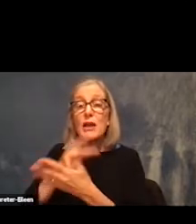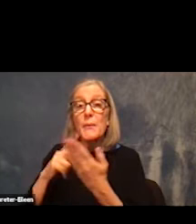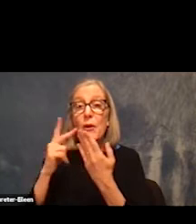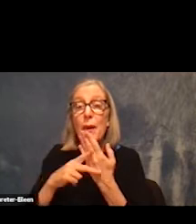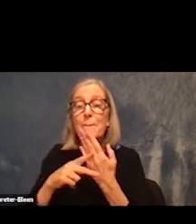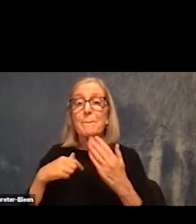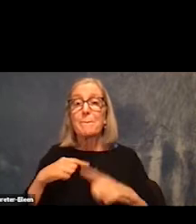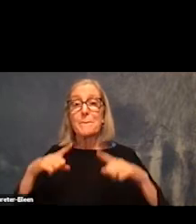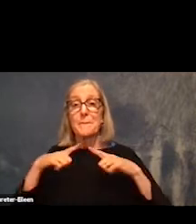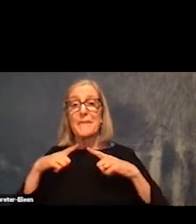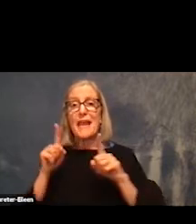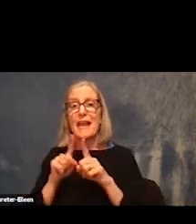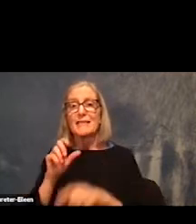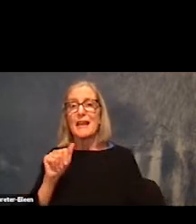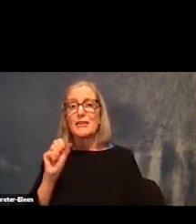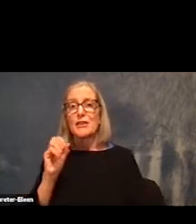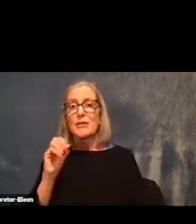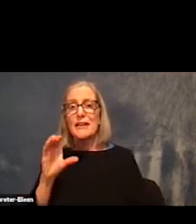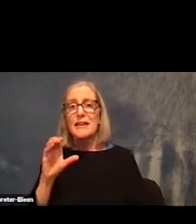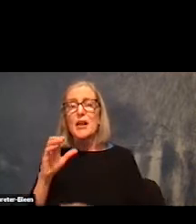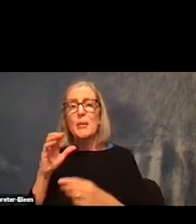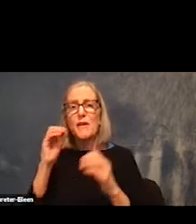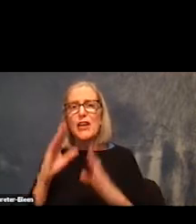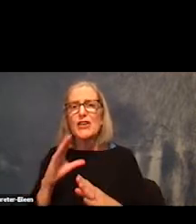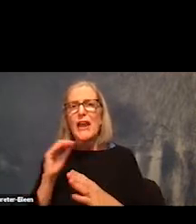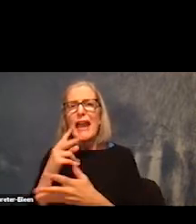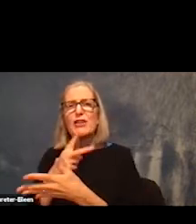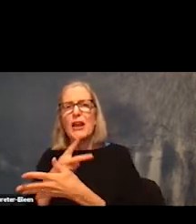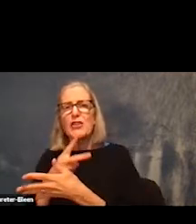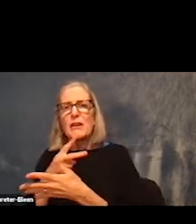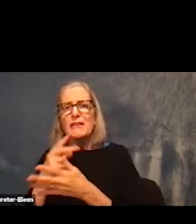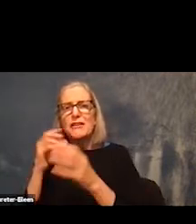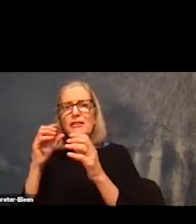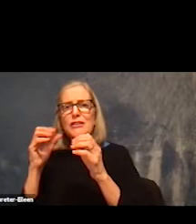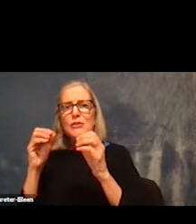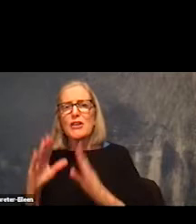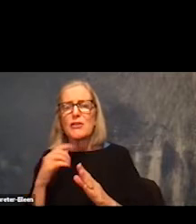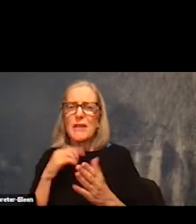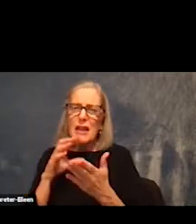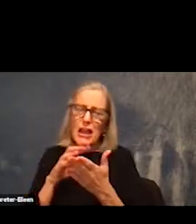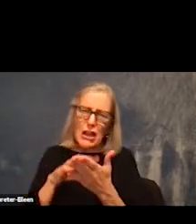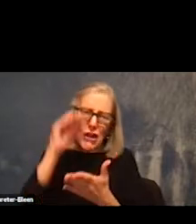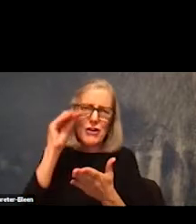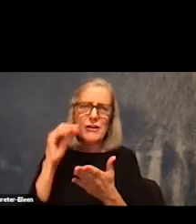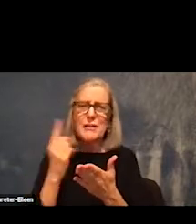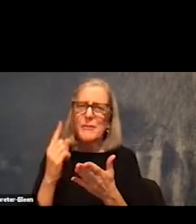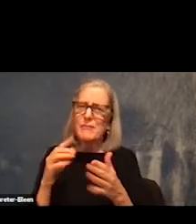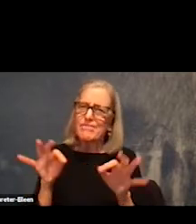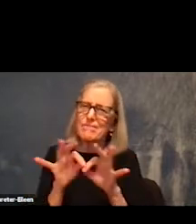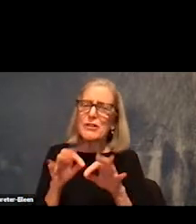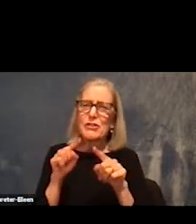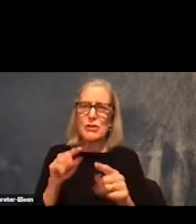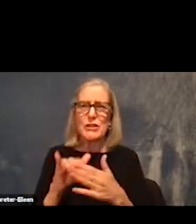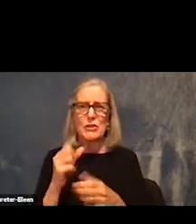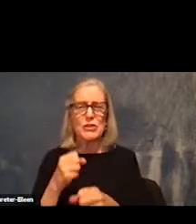associate professor and graduate director. I learned something profound during those years. It was challenging to